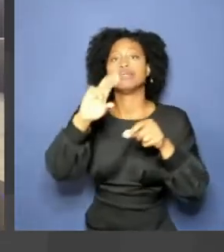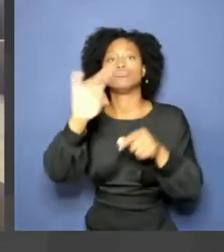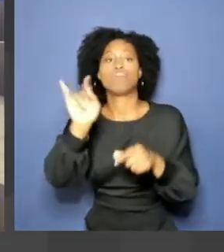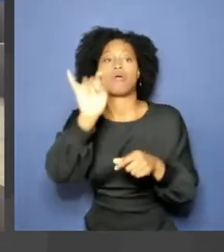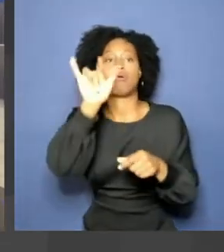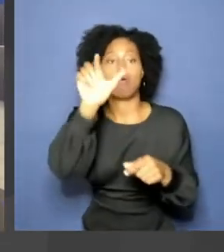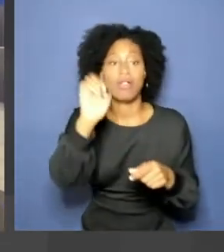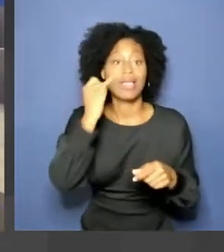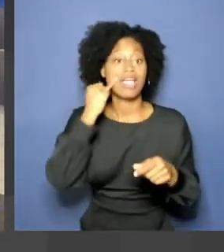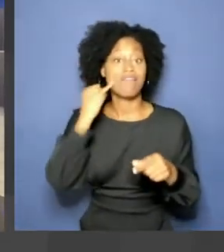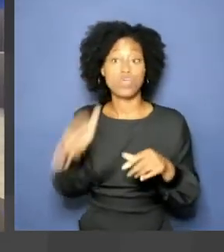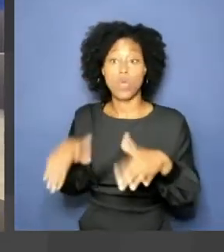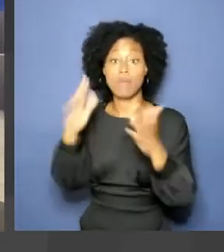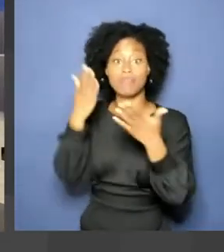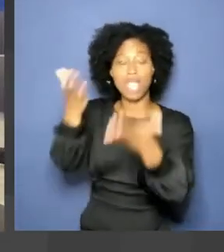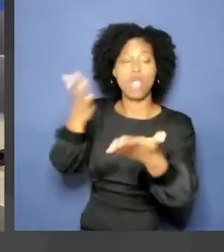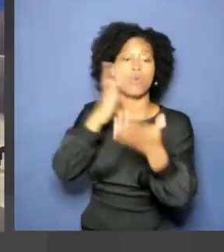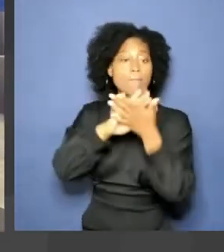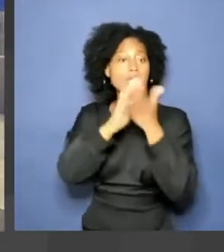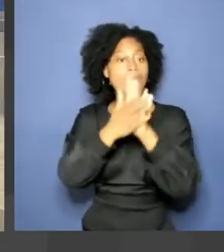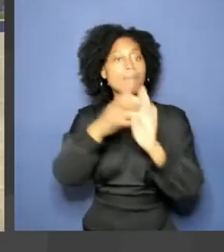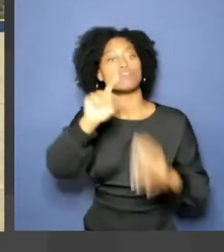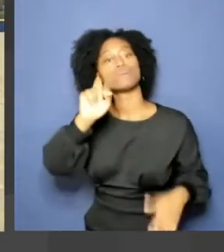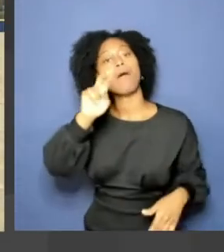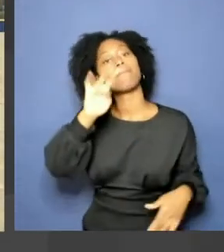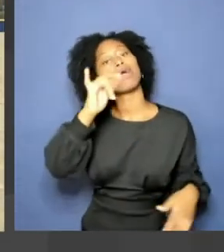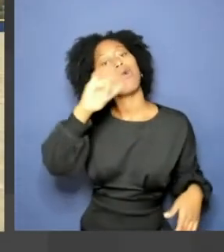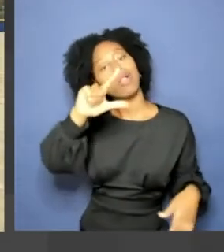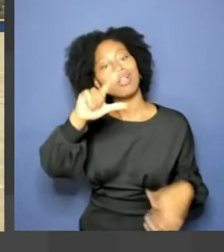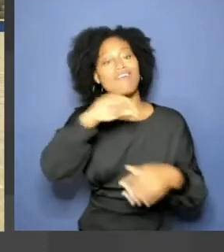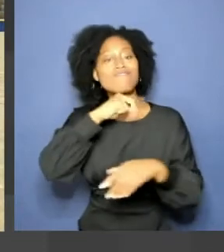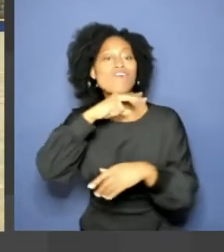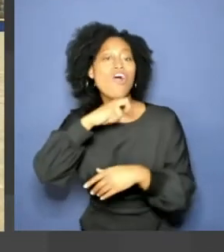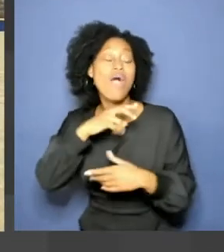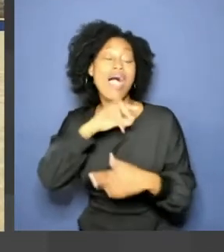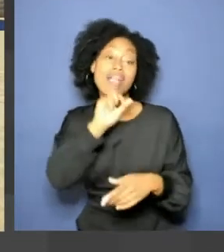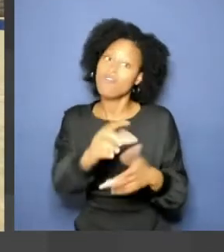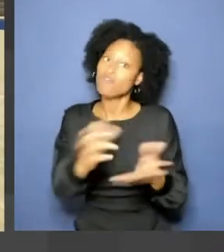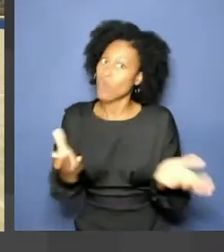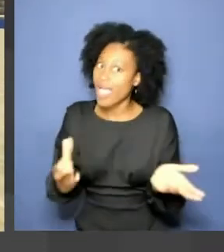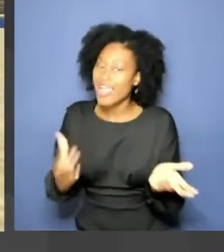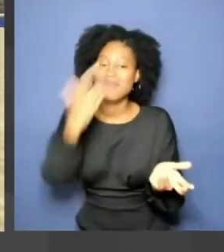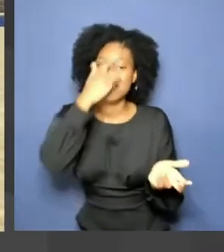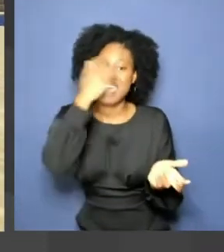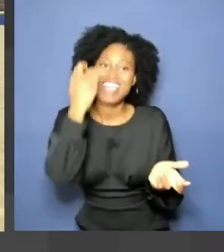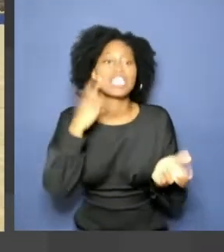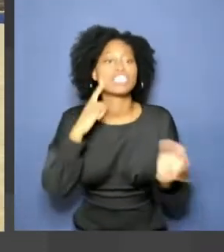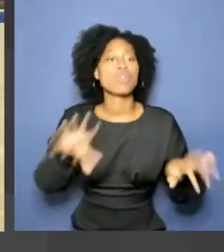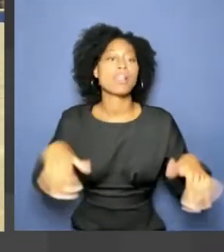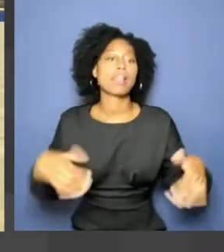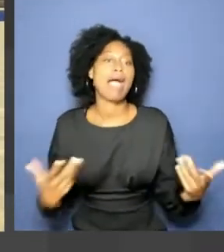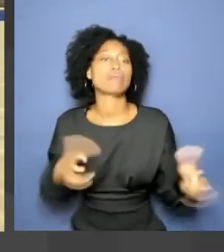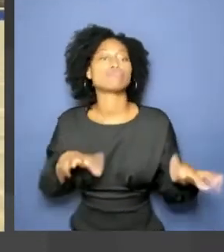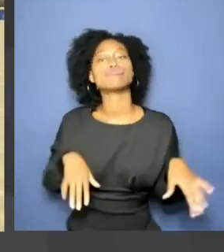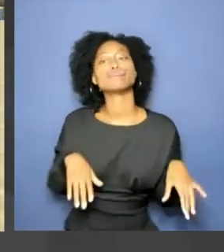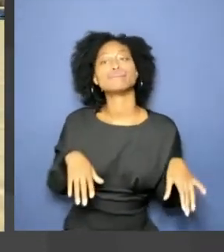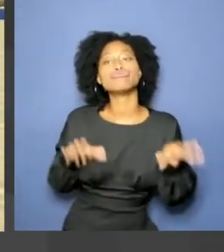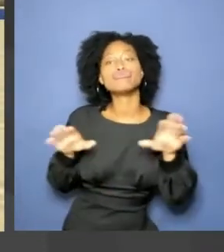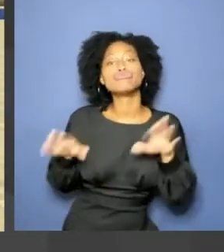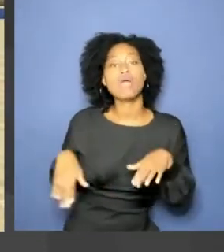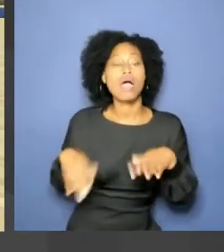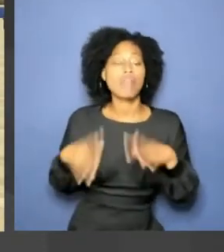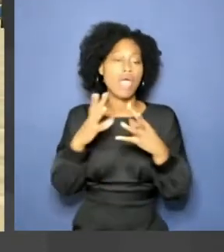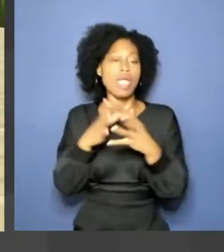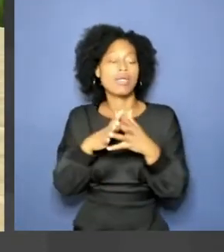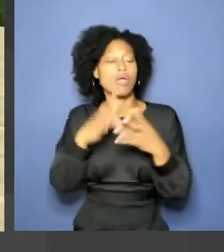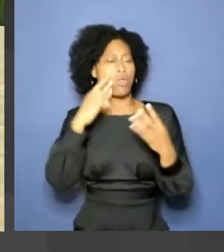up there, it'll turn into a lovely tropical frog. And what I really love about the tropical frogs is how just relaxed they look, and they're like blending into the sand